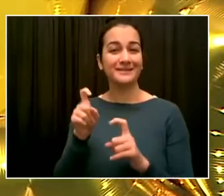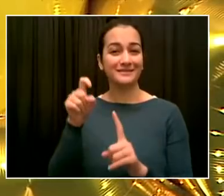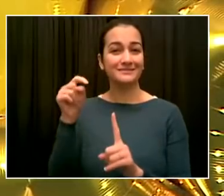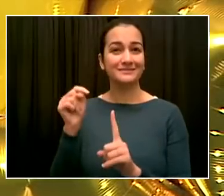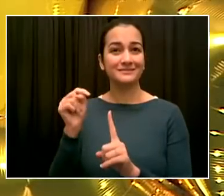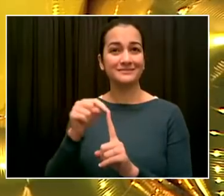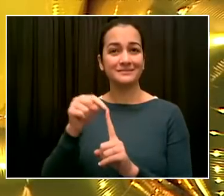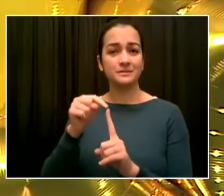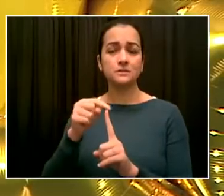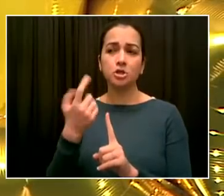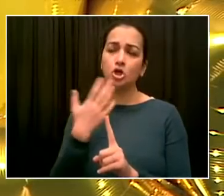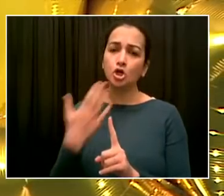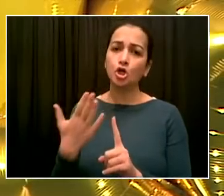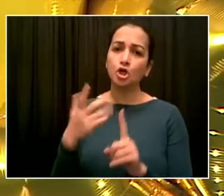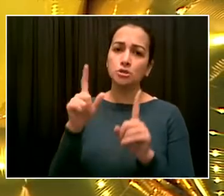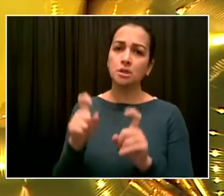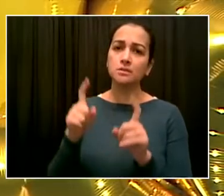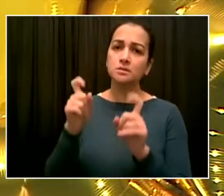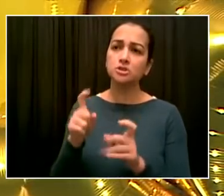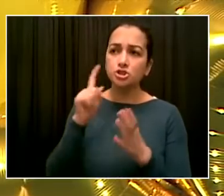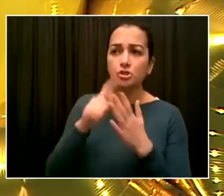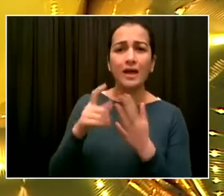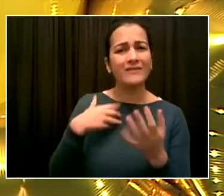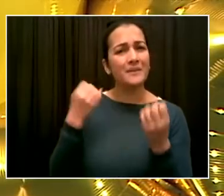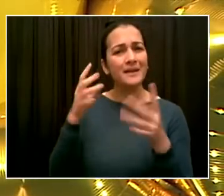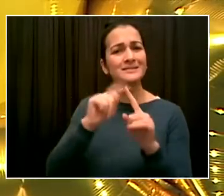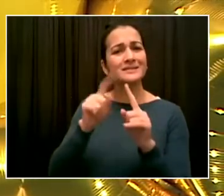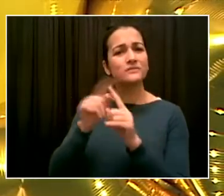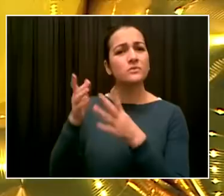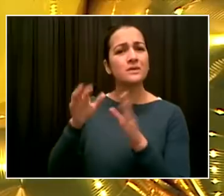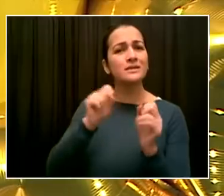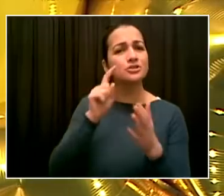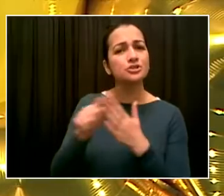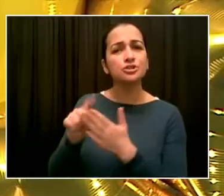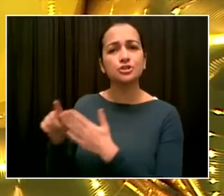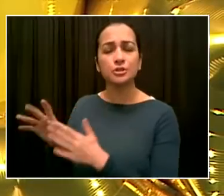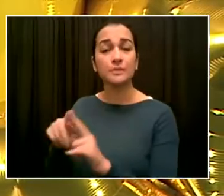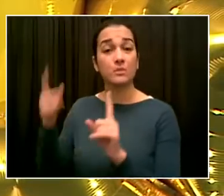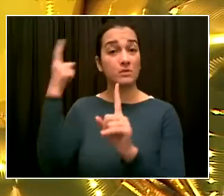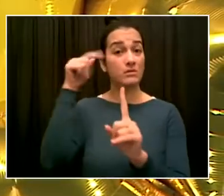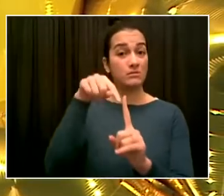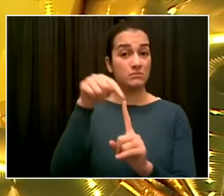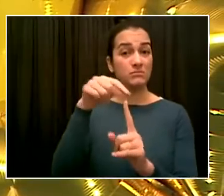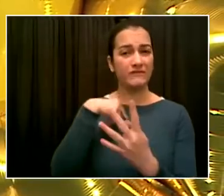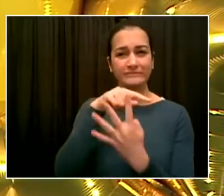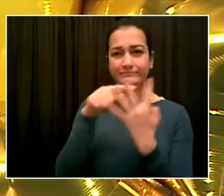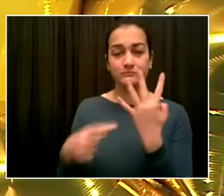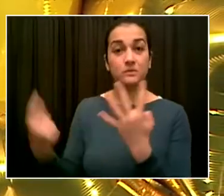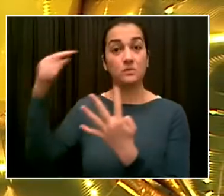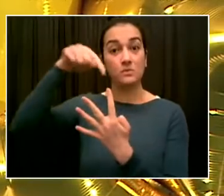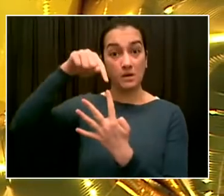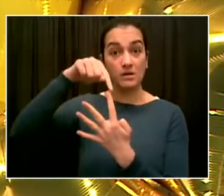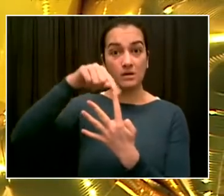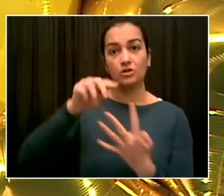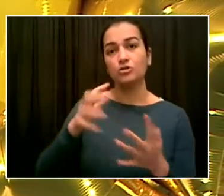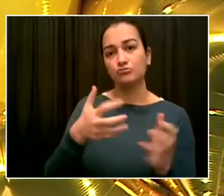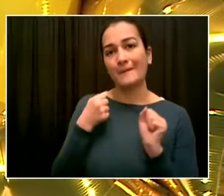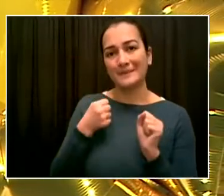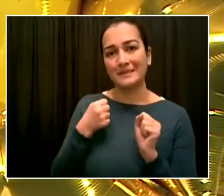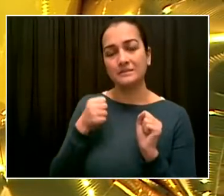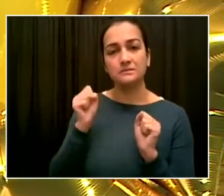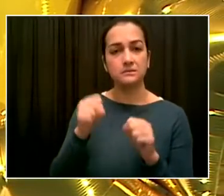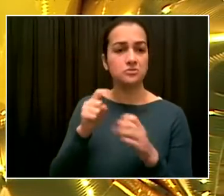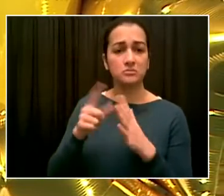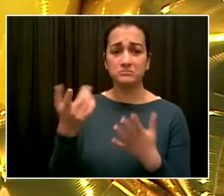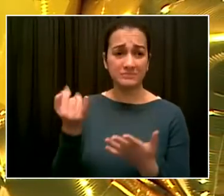and works best for you. And you're right, we want to make sure people lean into testing more as we're seeing the